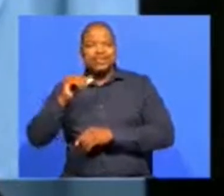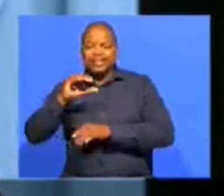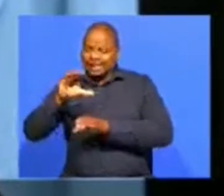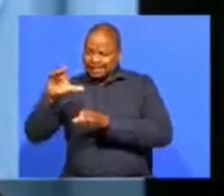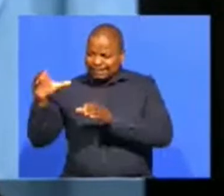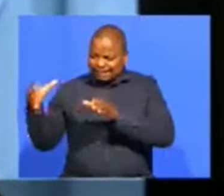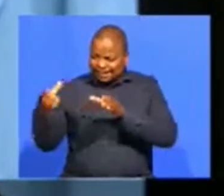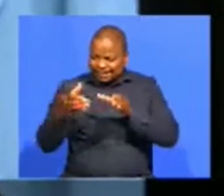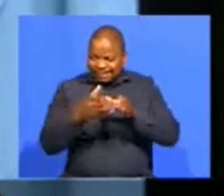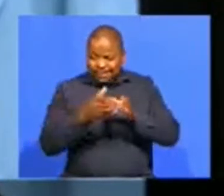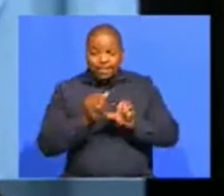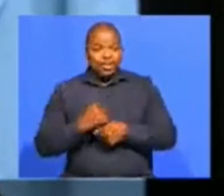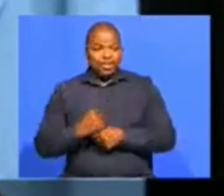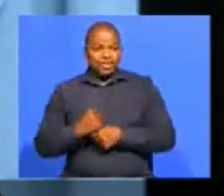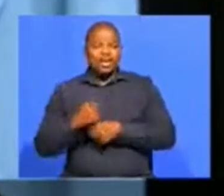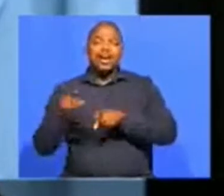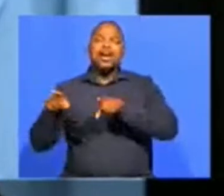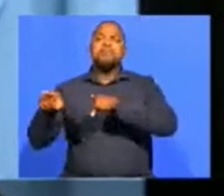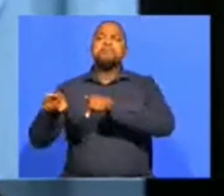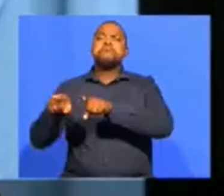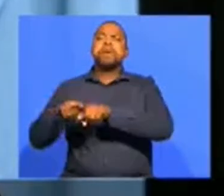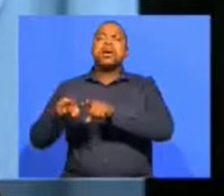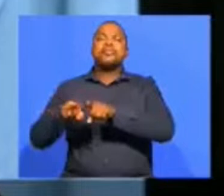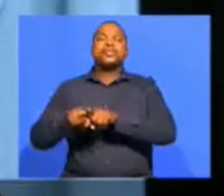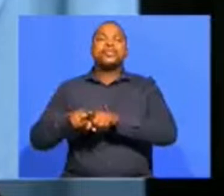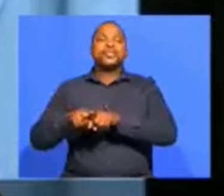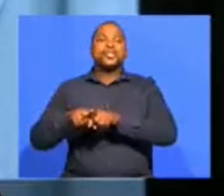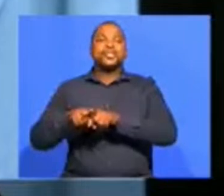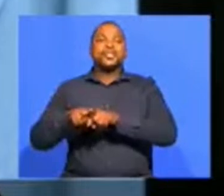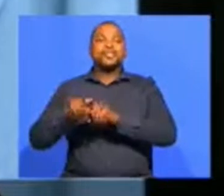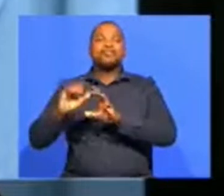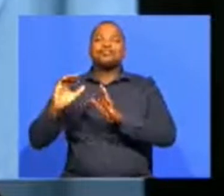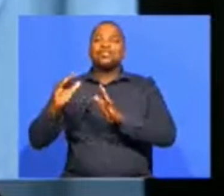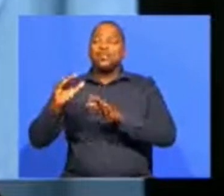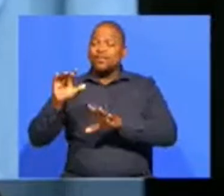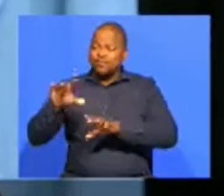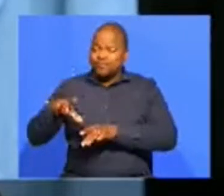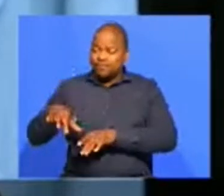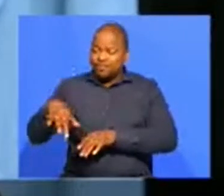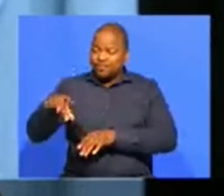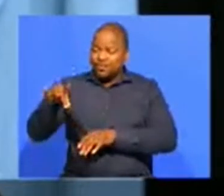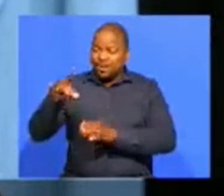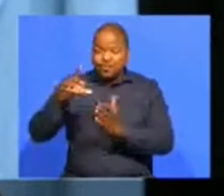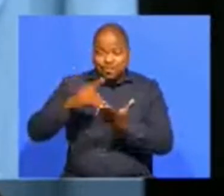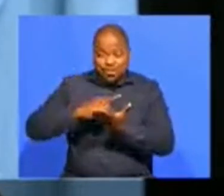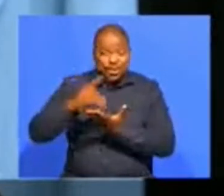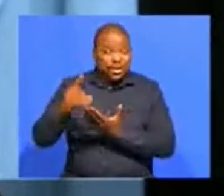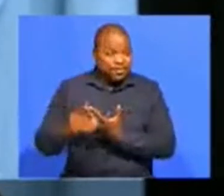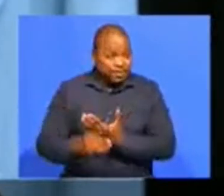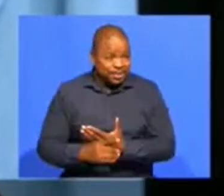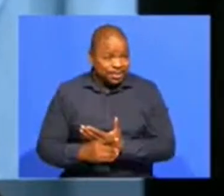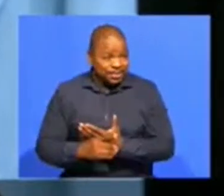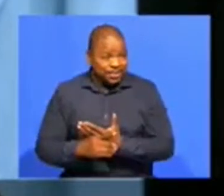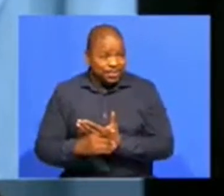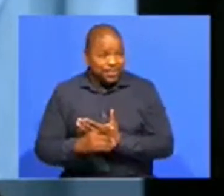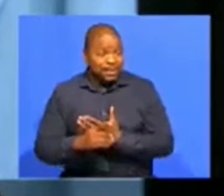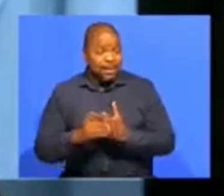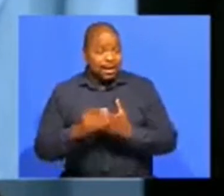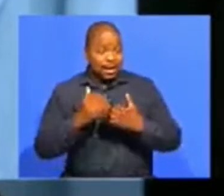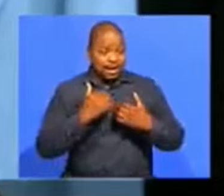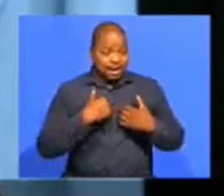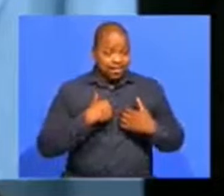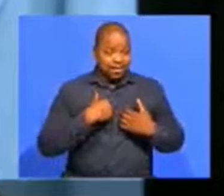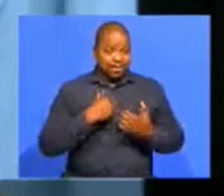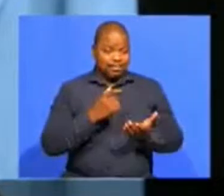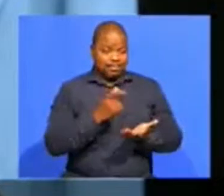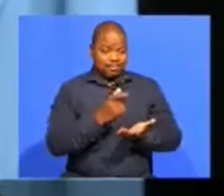and cultures. Similarly, we are also eager to explore programs akin to those we have with